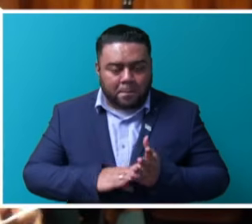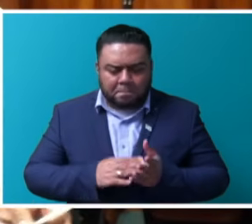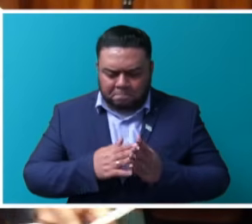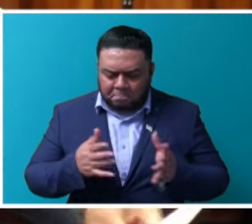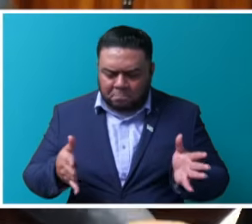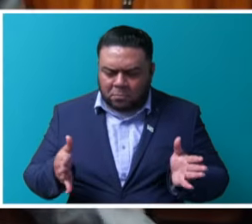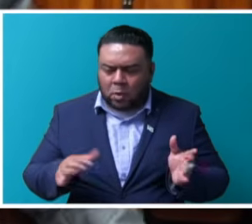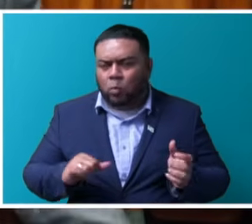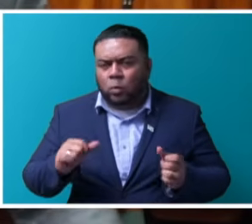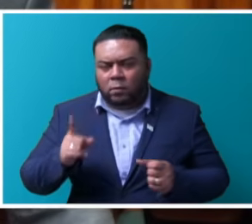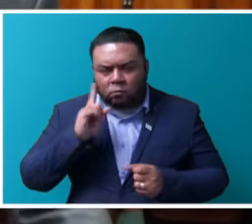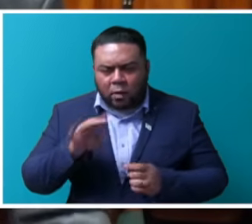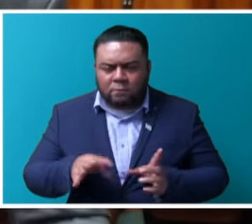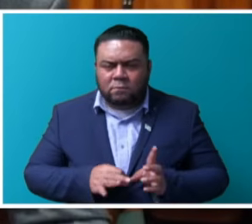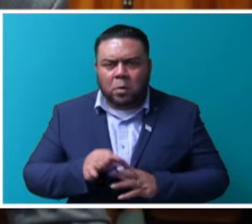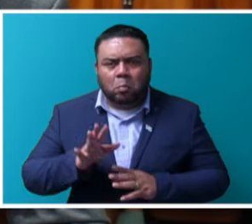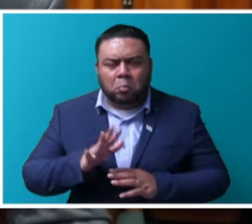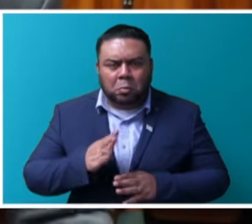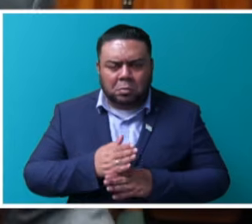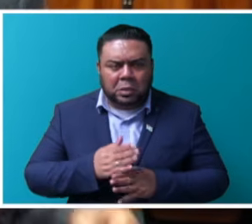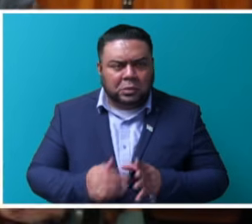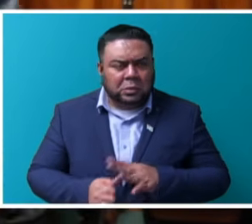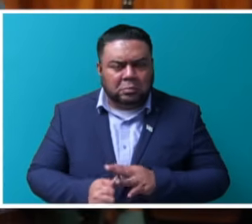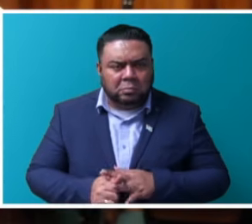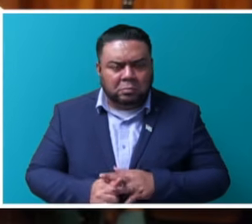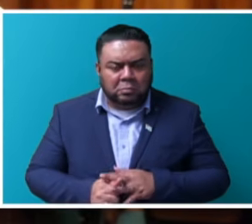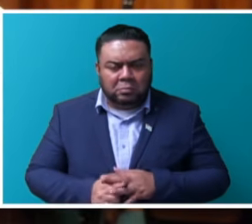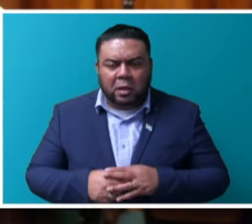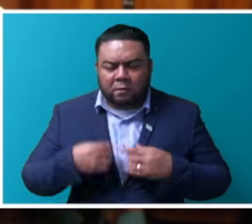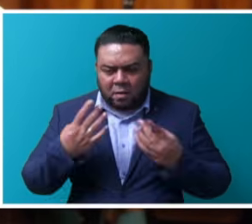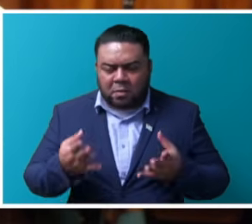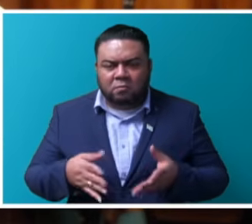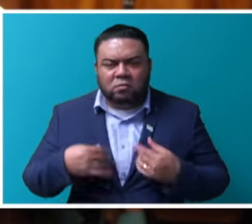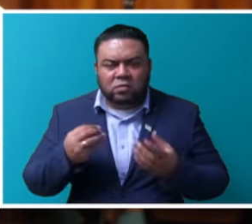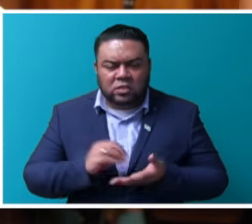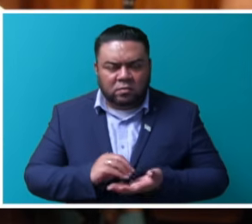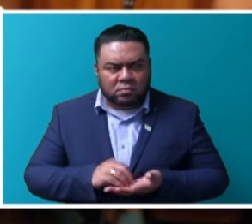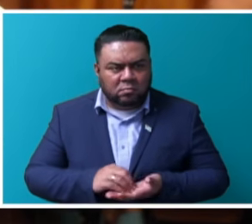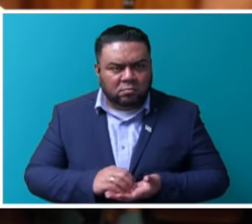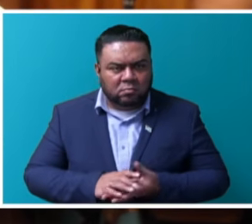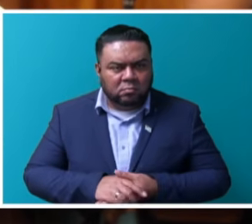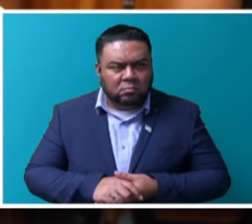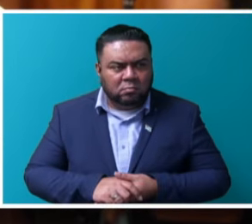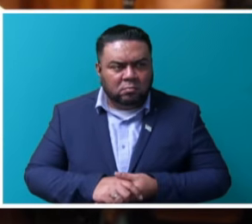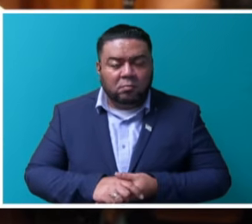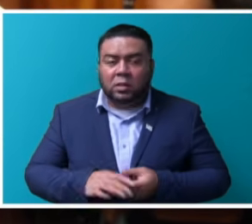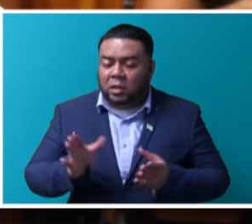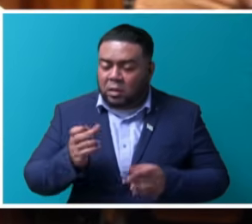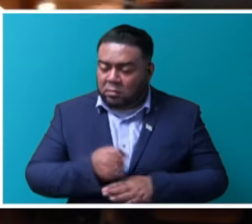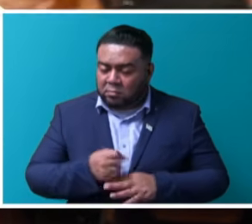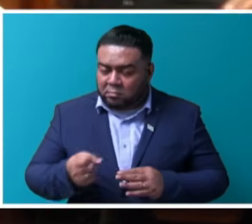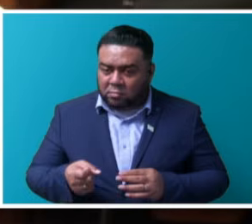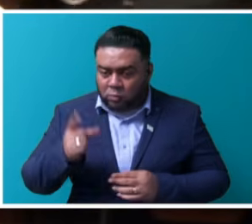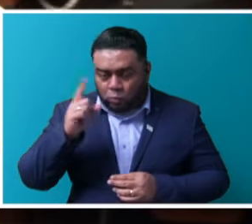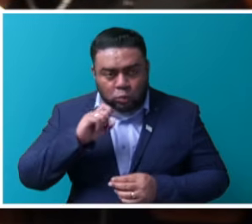evaluation framework has been developed based on accessibility, land size, and availability of services and utilities. The Cabinet, Mr. Speaker,